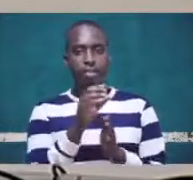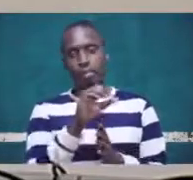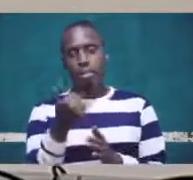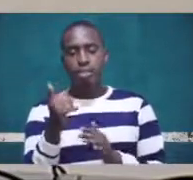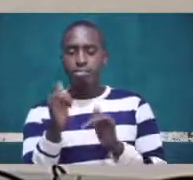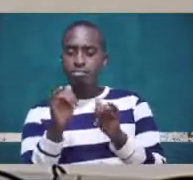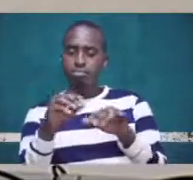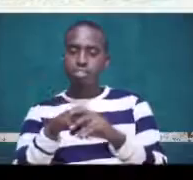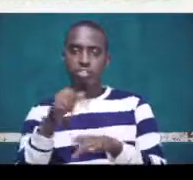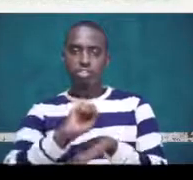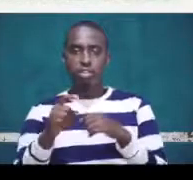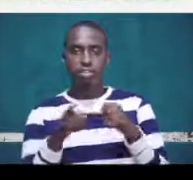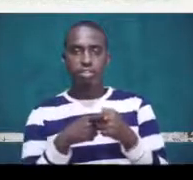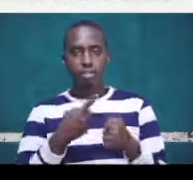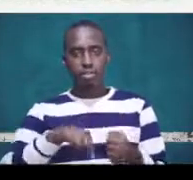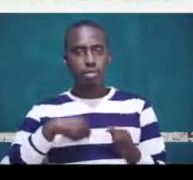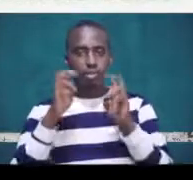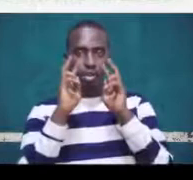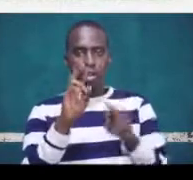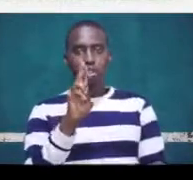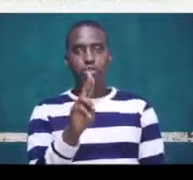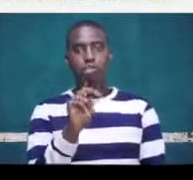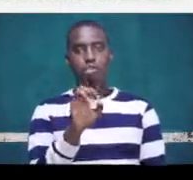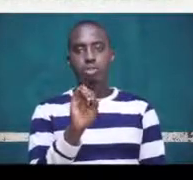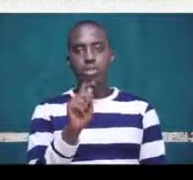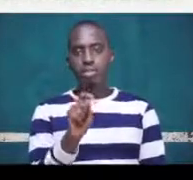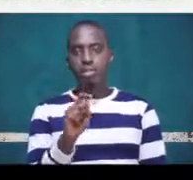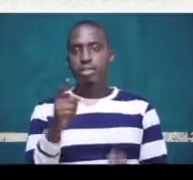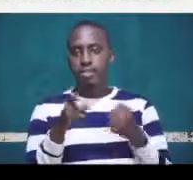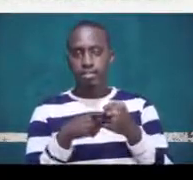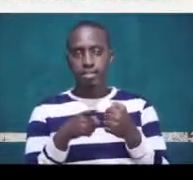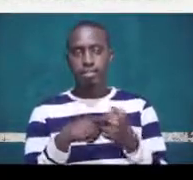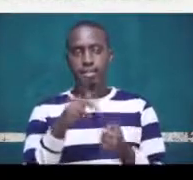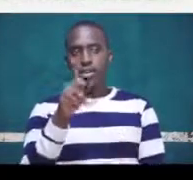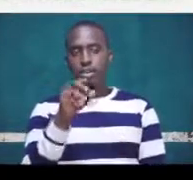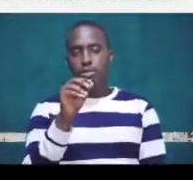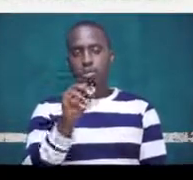senior sixes that we are looking at Unit 6, protein synthesis,